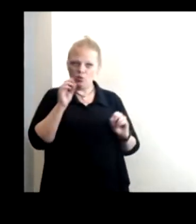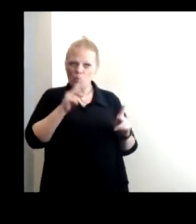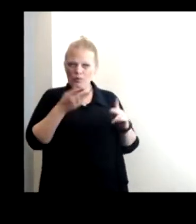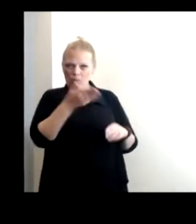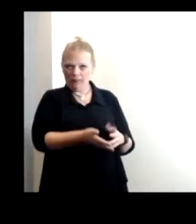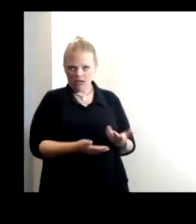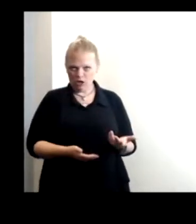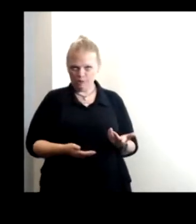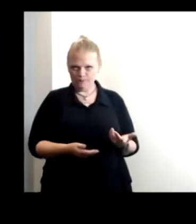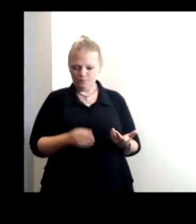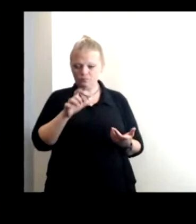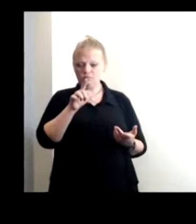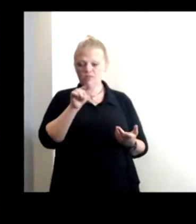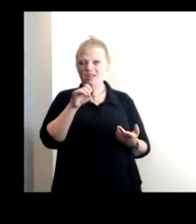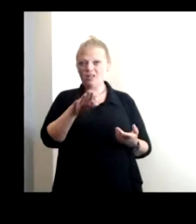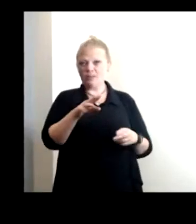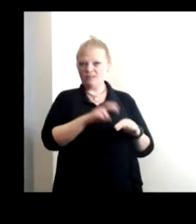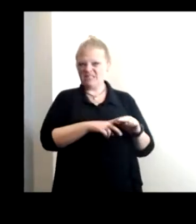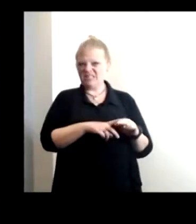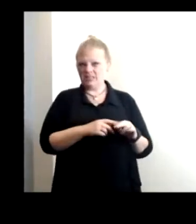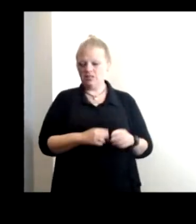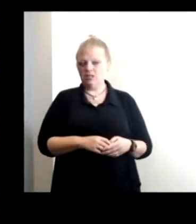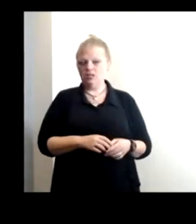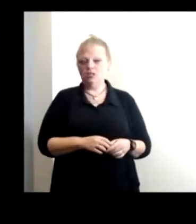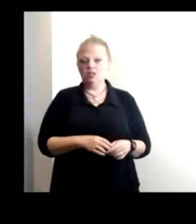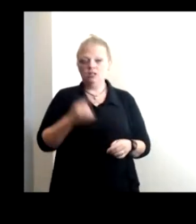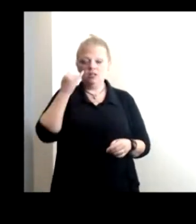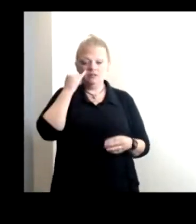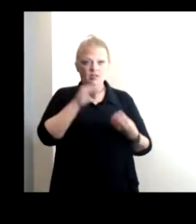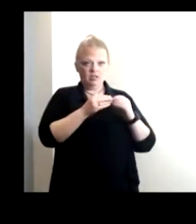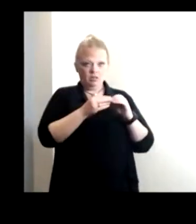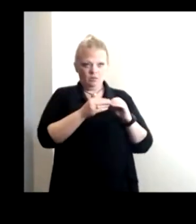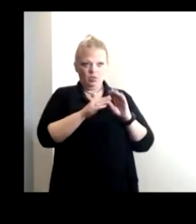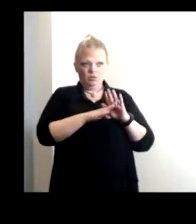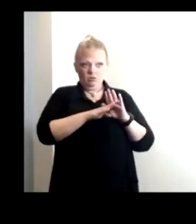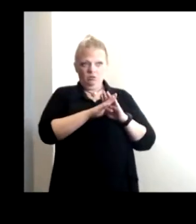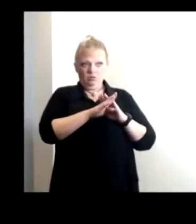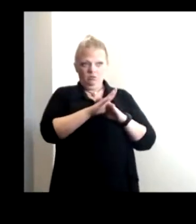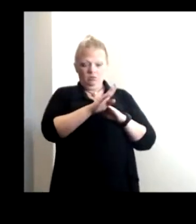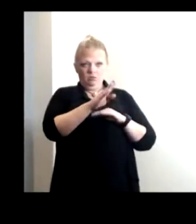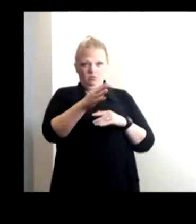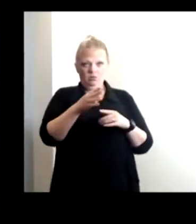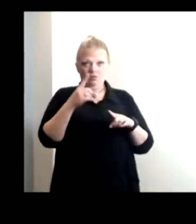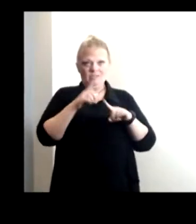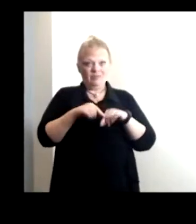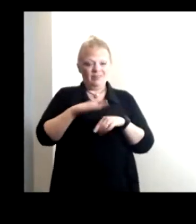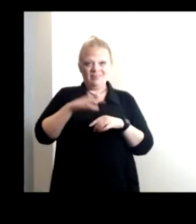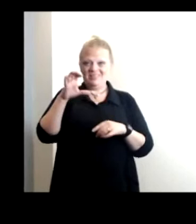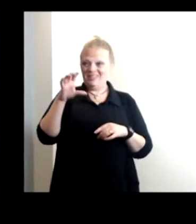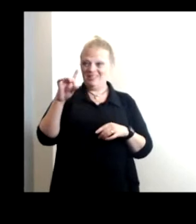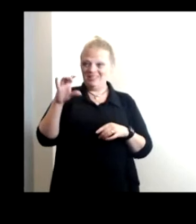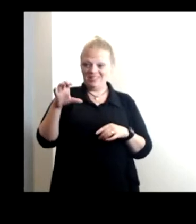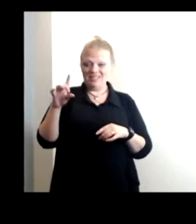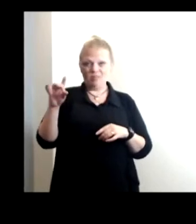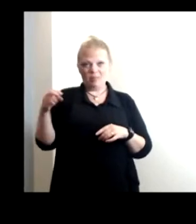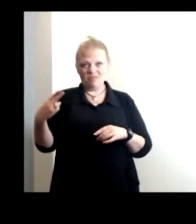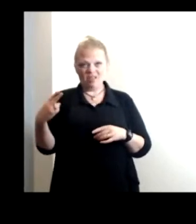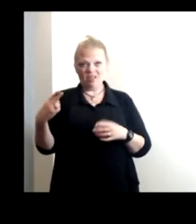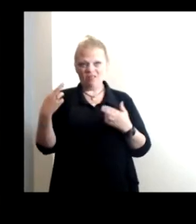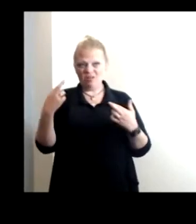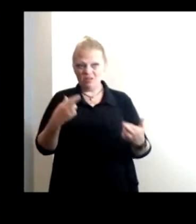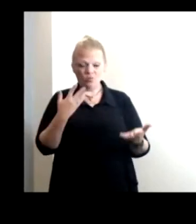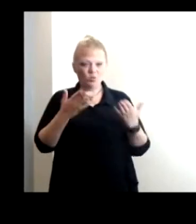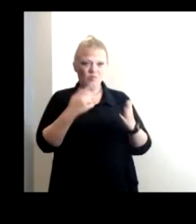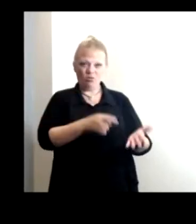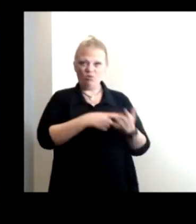stadium, in the club seat areas. But if the numbers continue to grow and based on CDC and health department recommendations, we may require masks